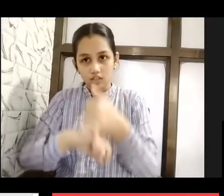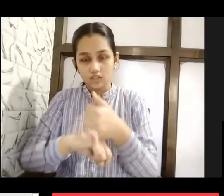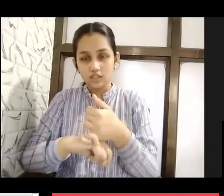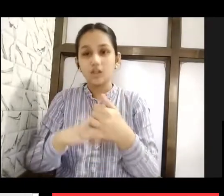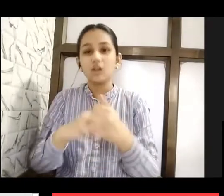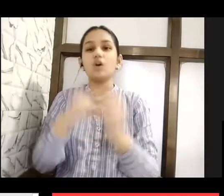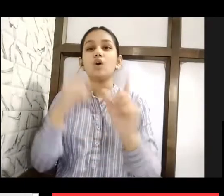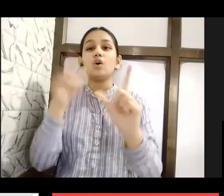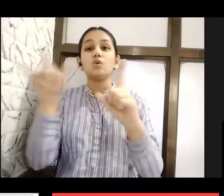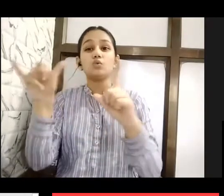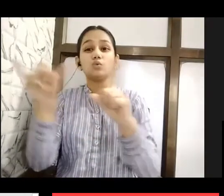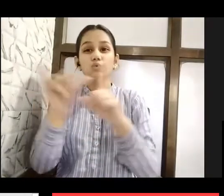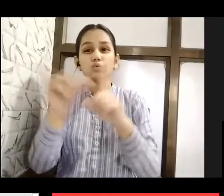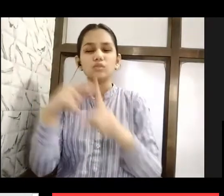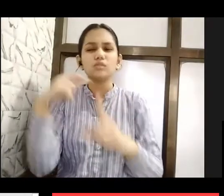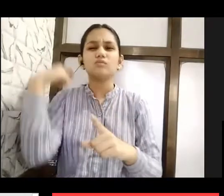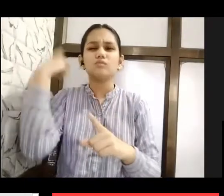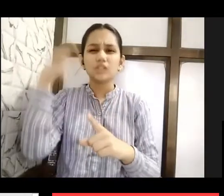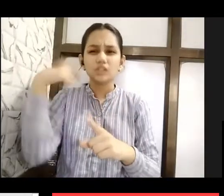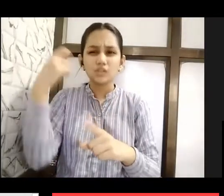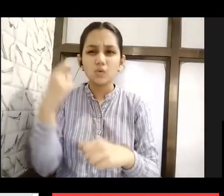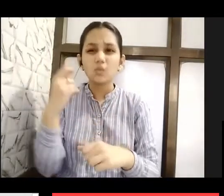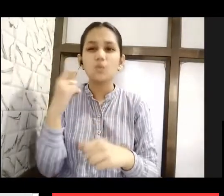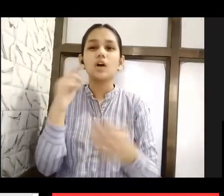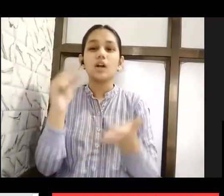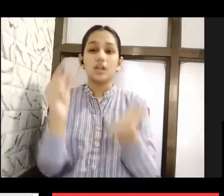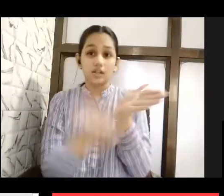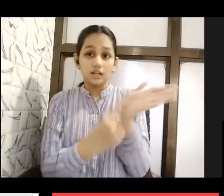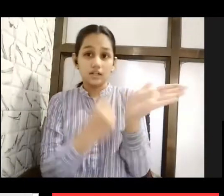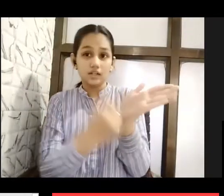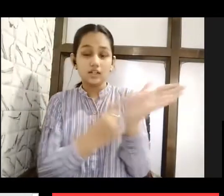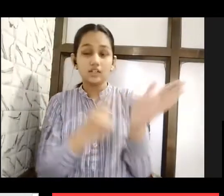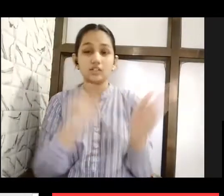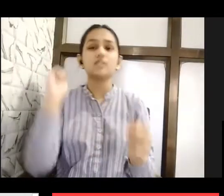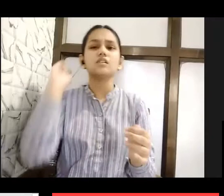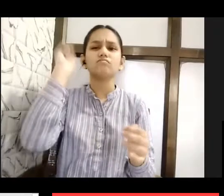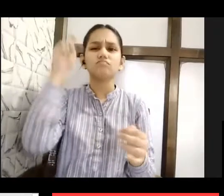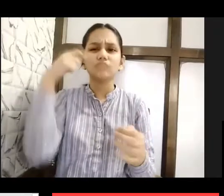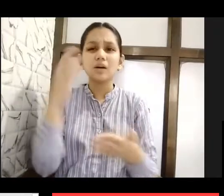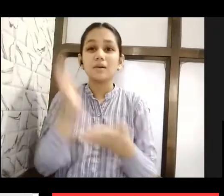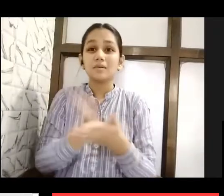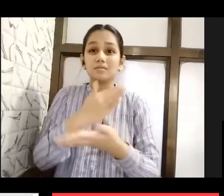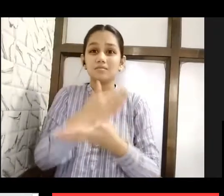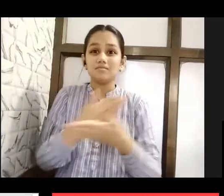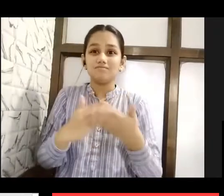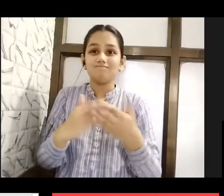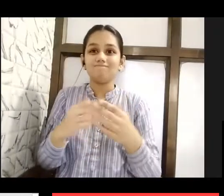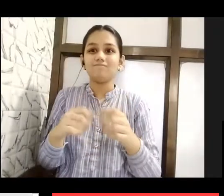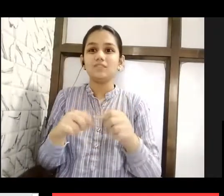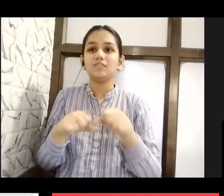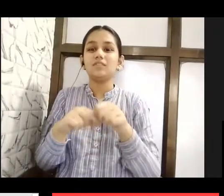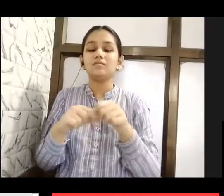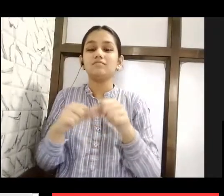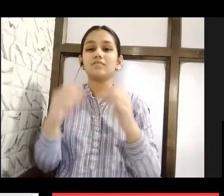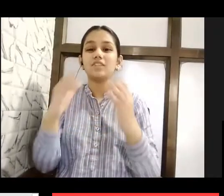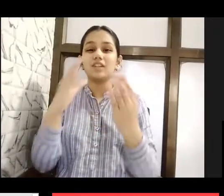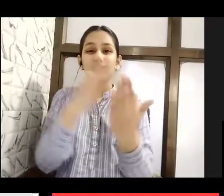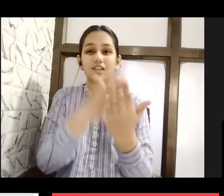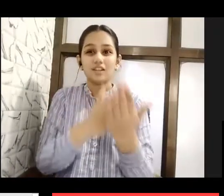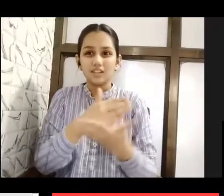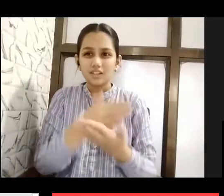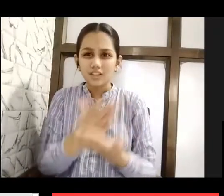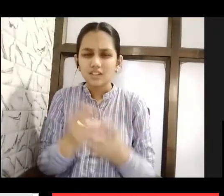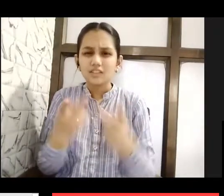videos, Instagram videos, birthday cards, resume. You will be able to